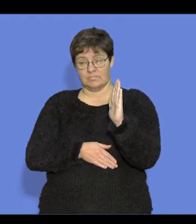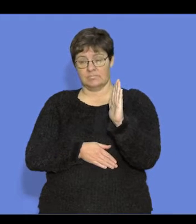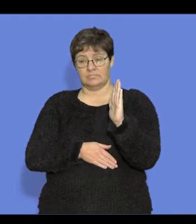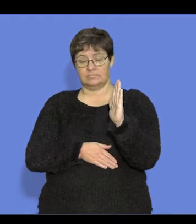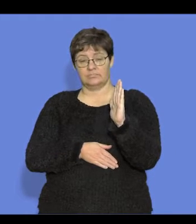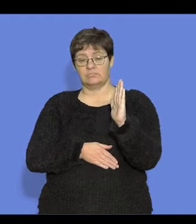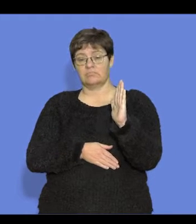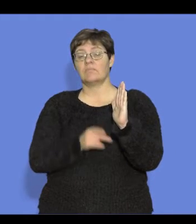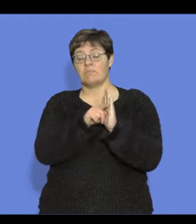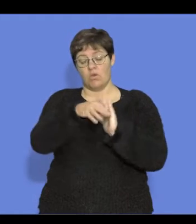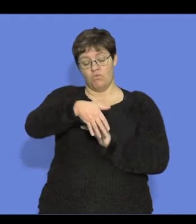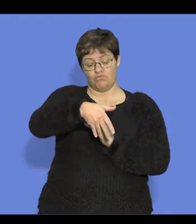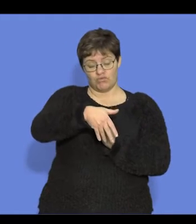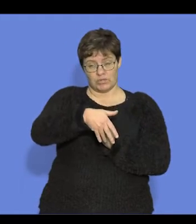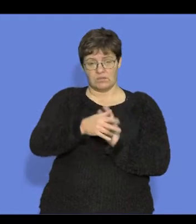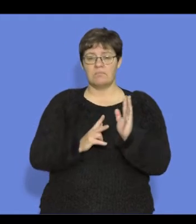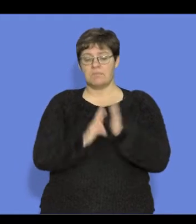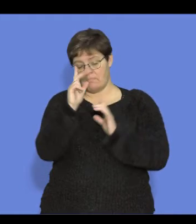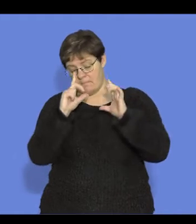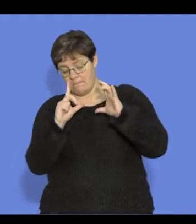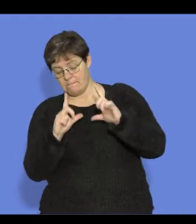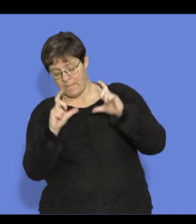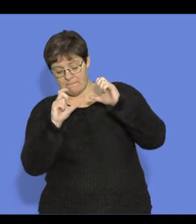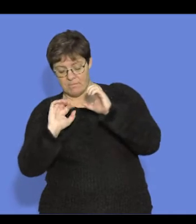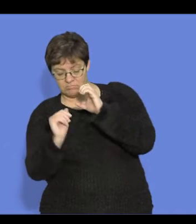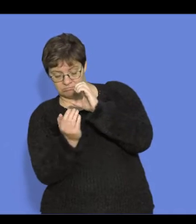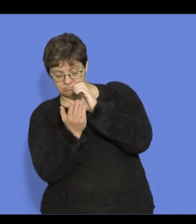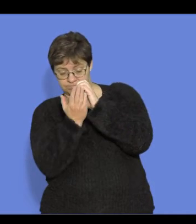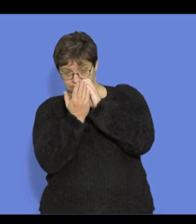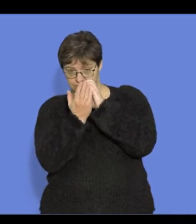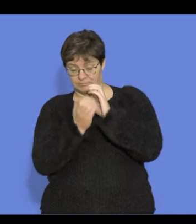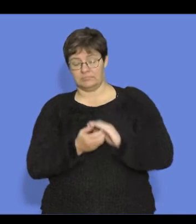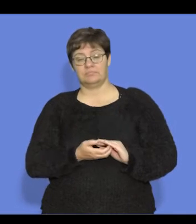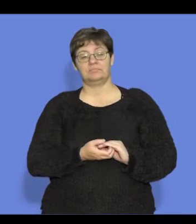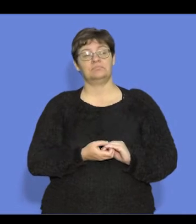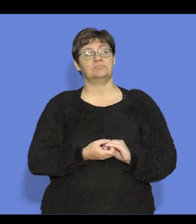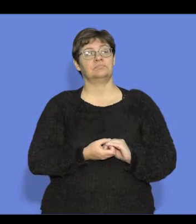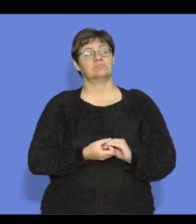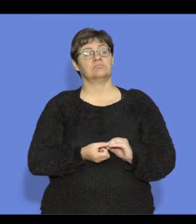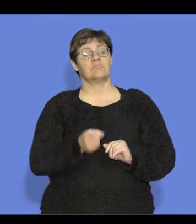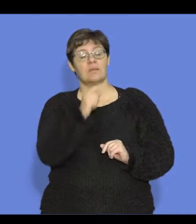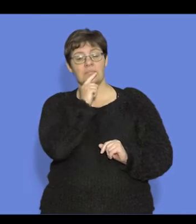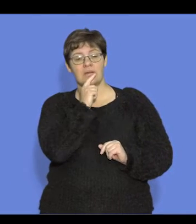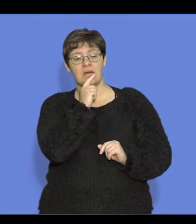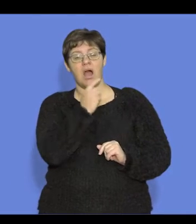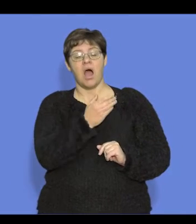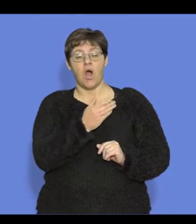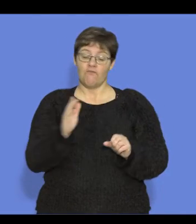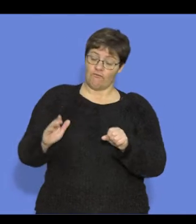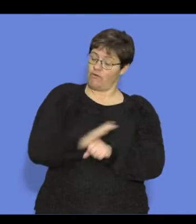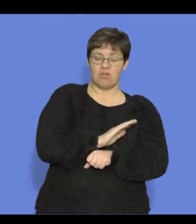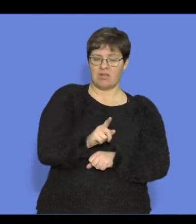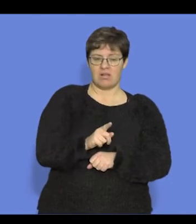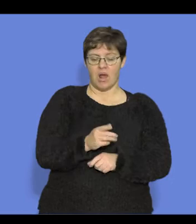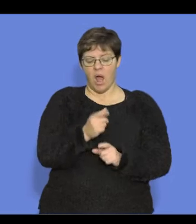through a root, a photograph taken under a microscope, but it's only portion of the root, and you should be